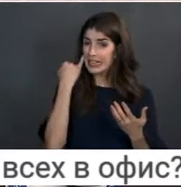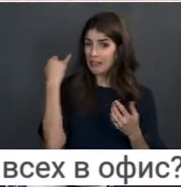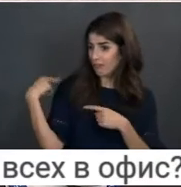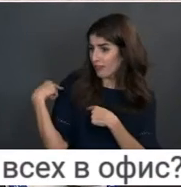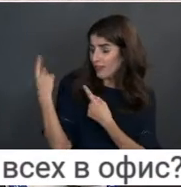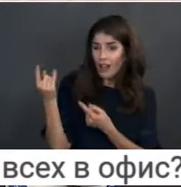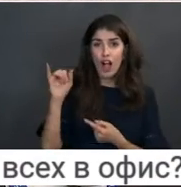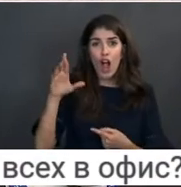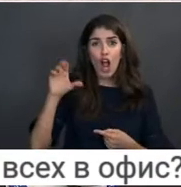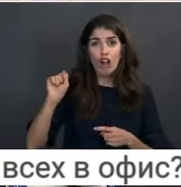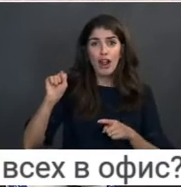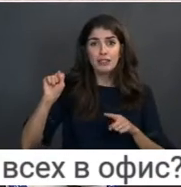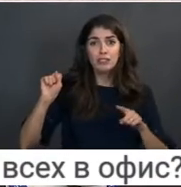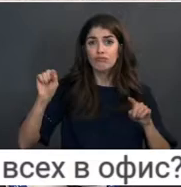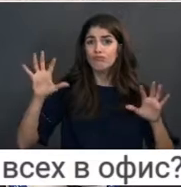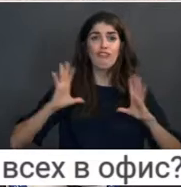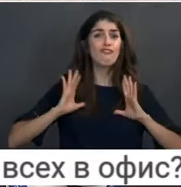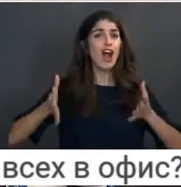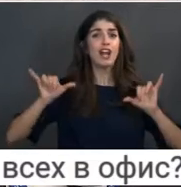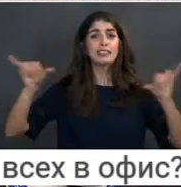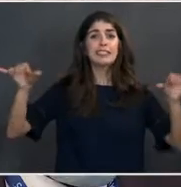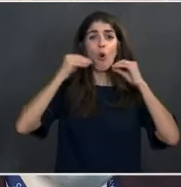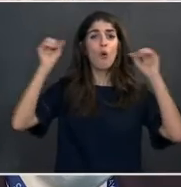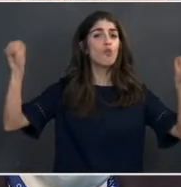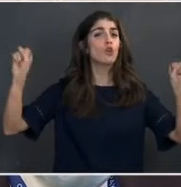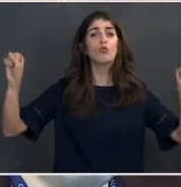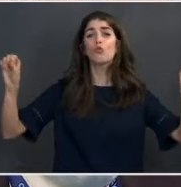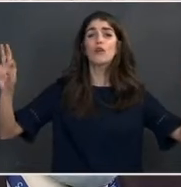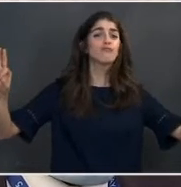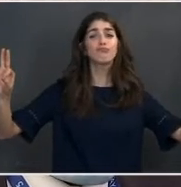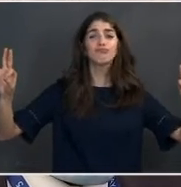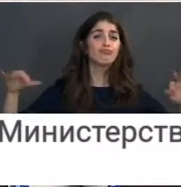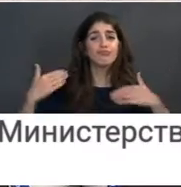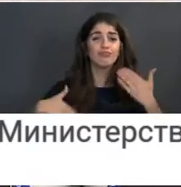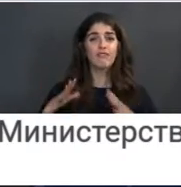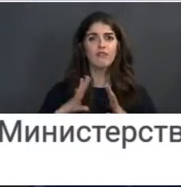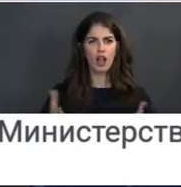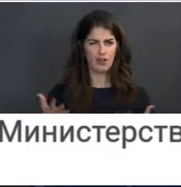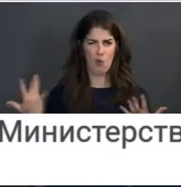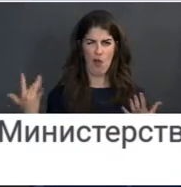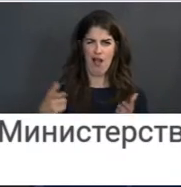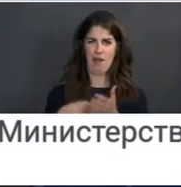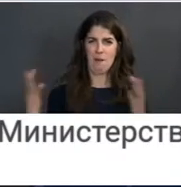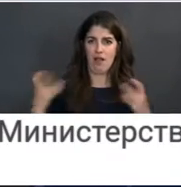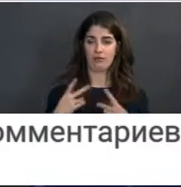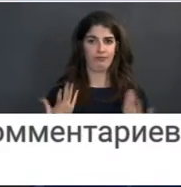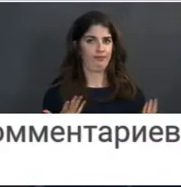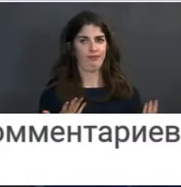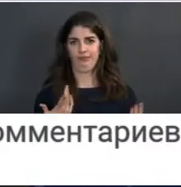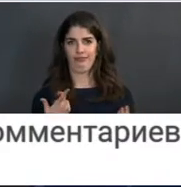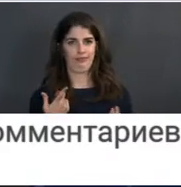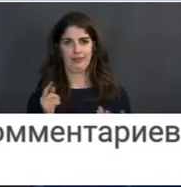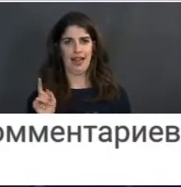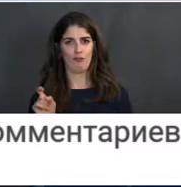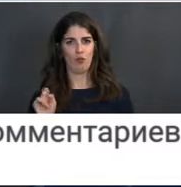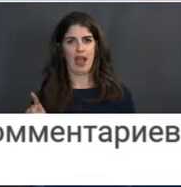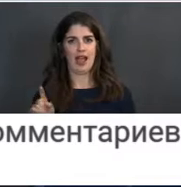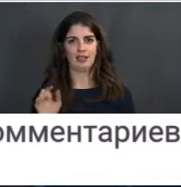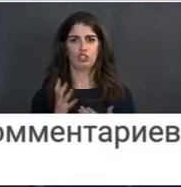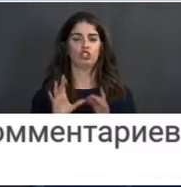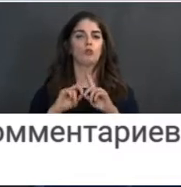why is now the time to bring them all back into the office? Is that safe? I would point you to the Department of Treasury where the IRS is